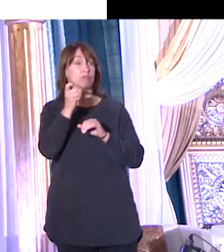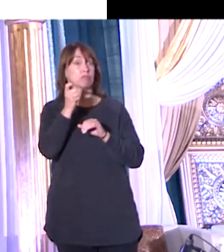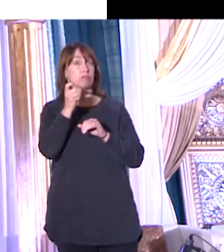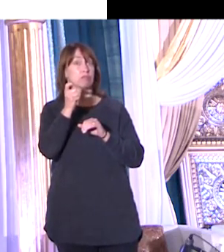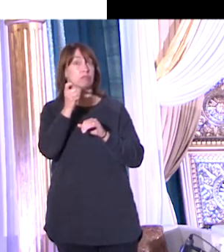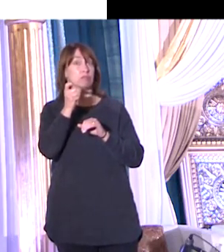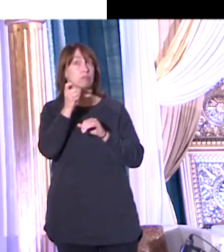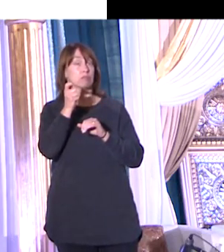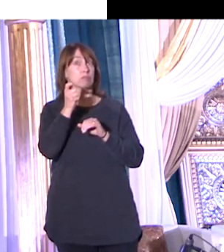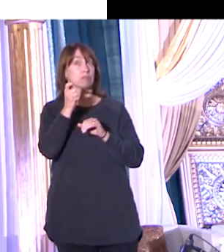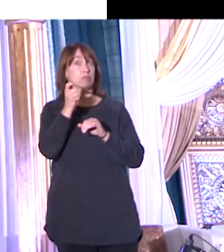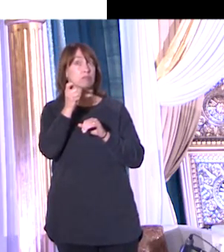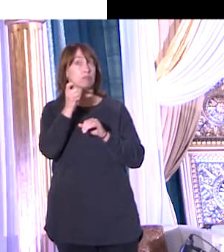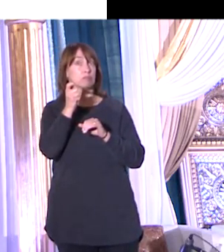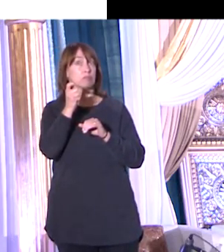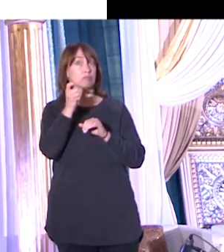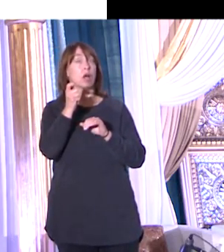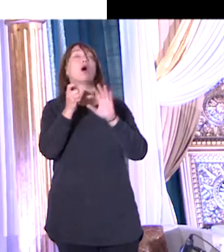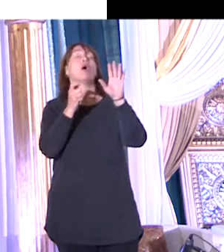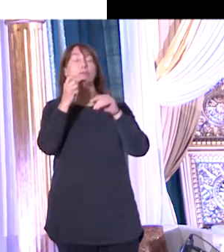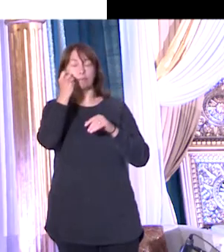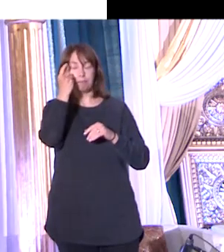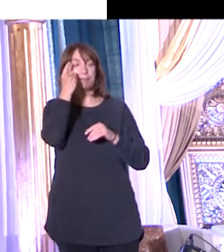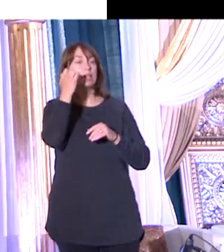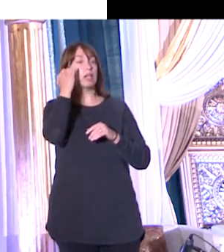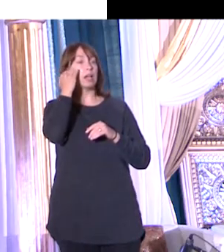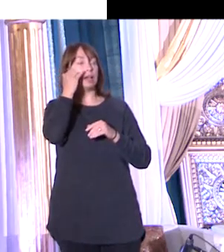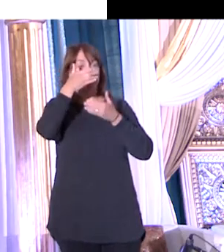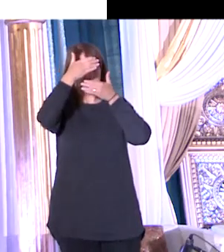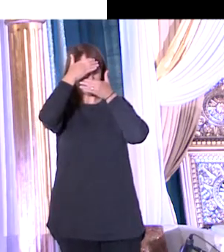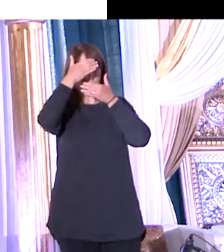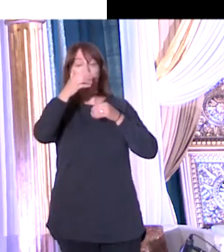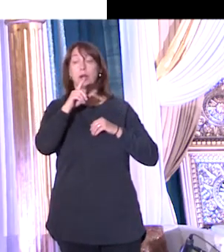the niqab and receive public services.